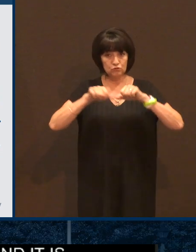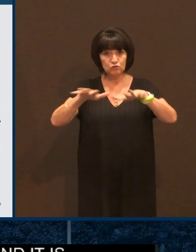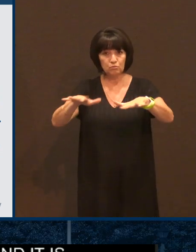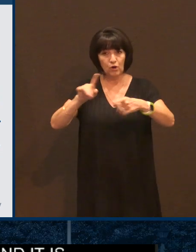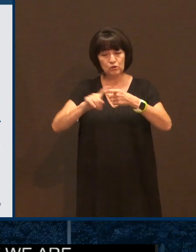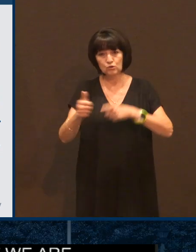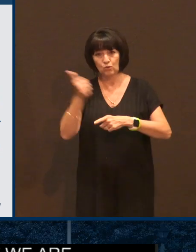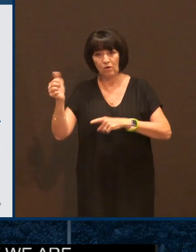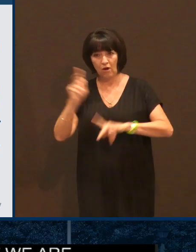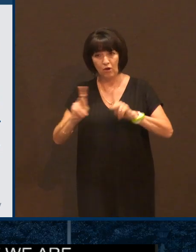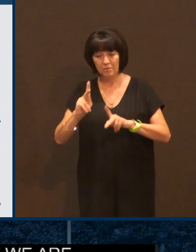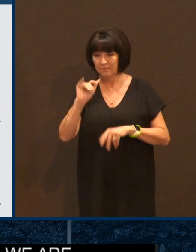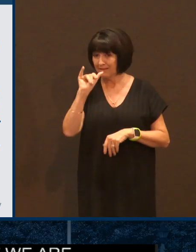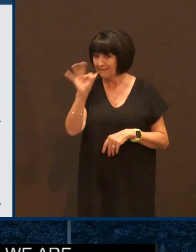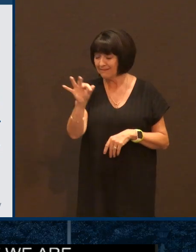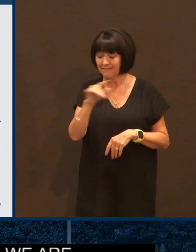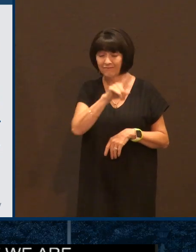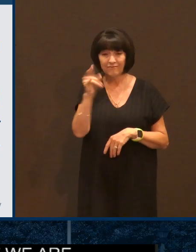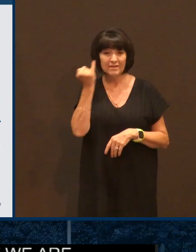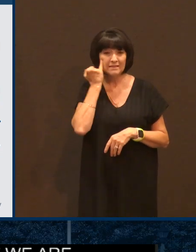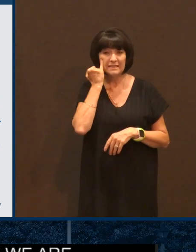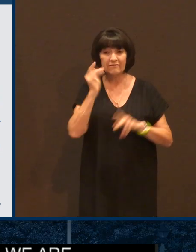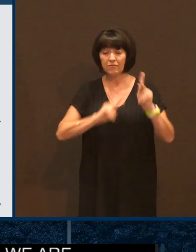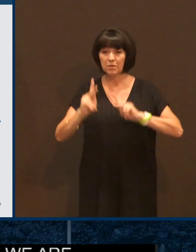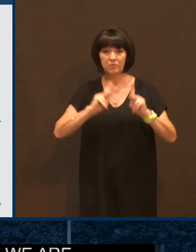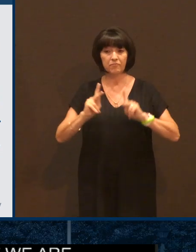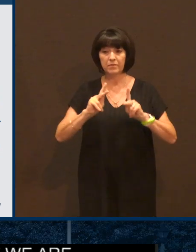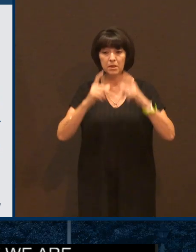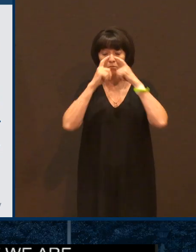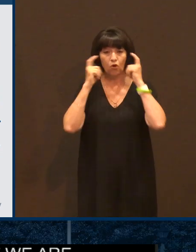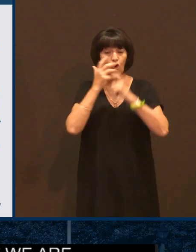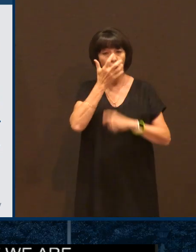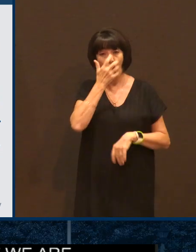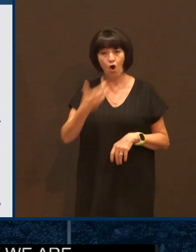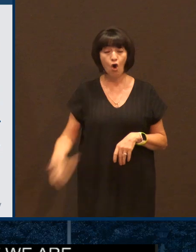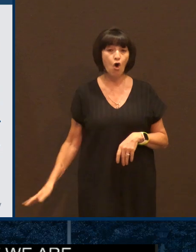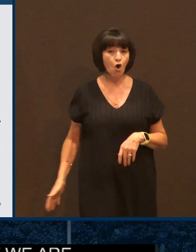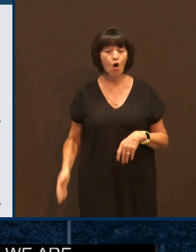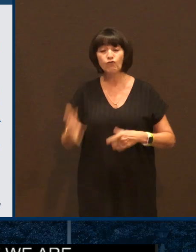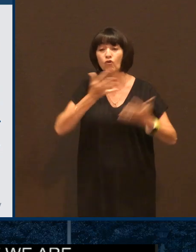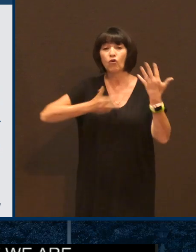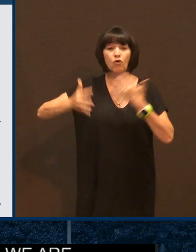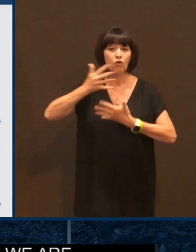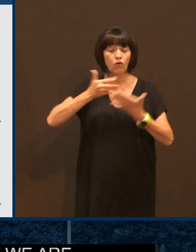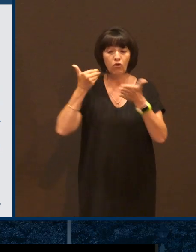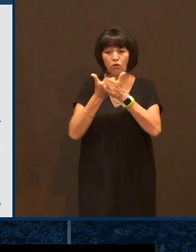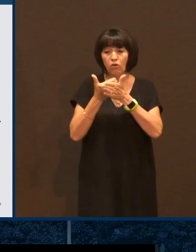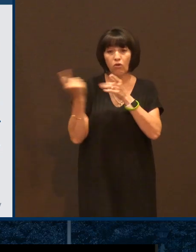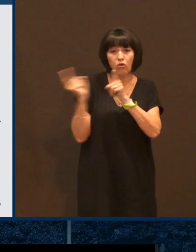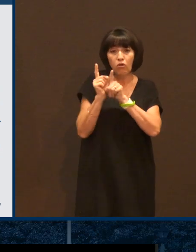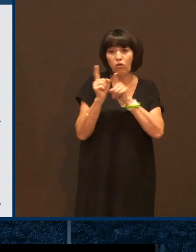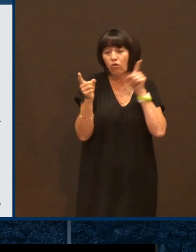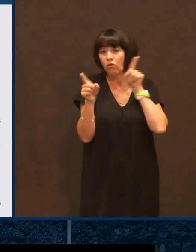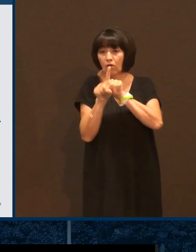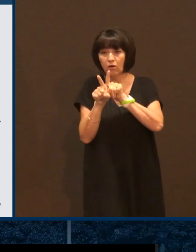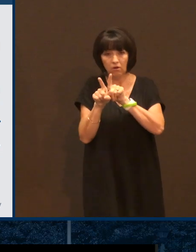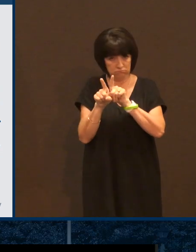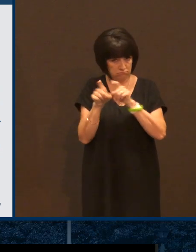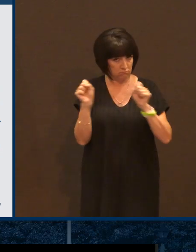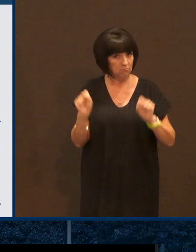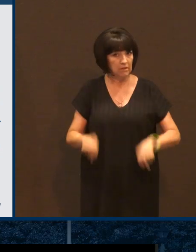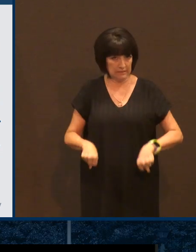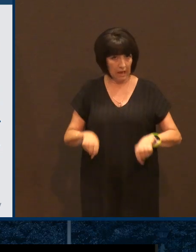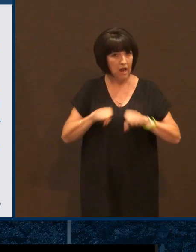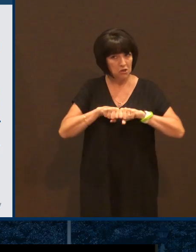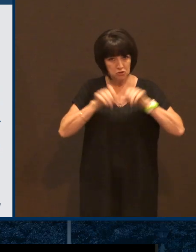face coverings and masks, we're not keeping social distancing, we're not careful about large gatherings, then we're going